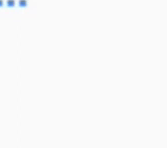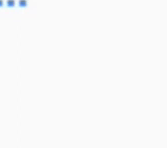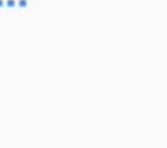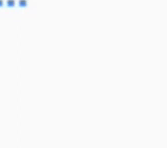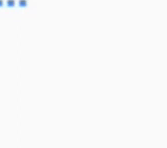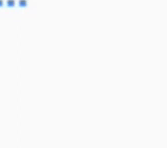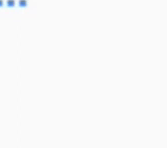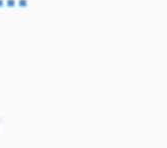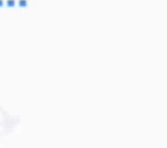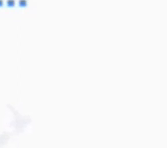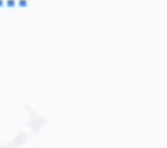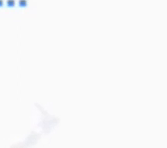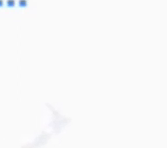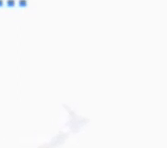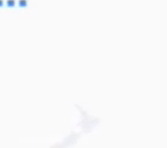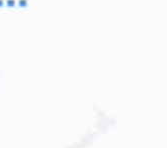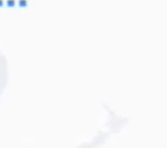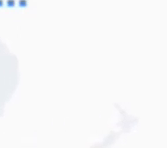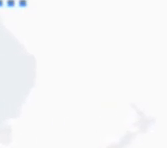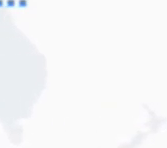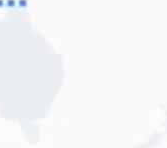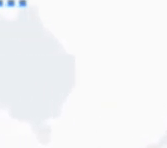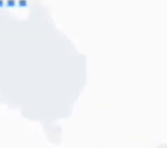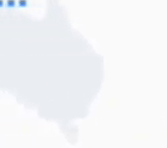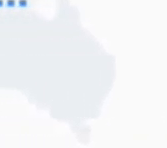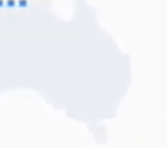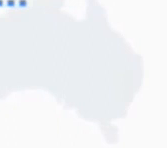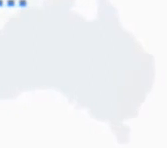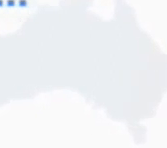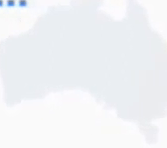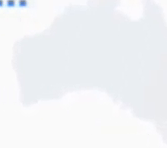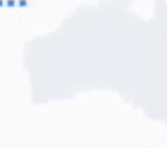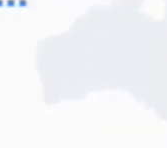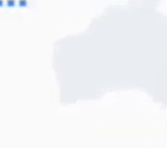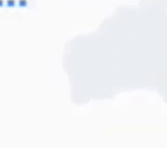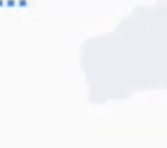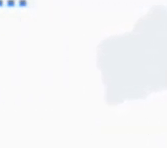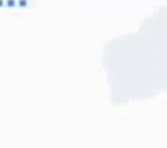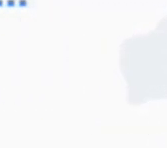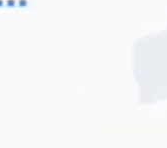We'll be right back.